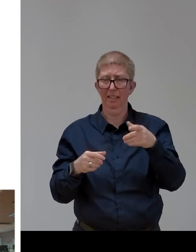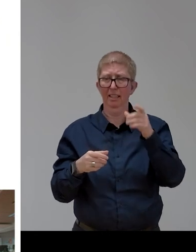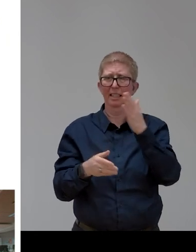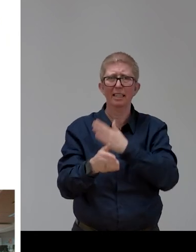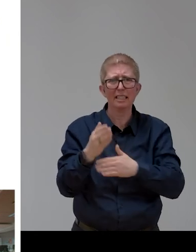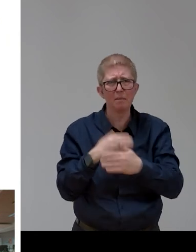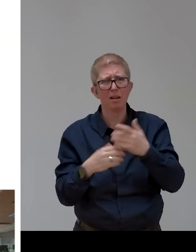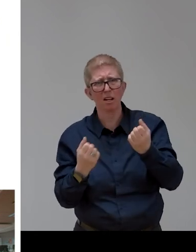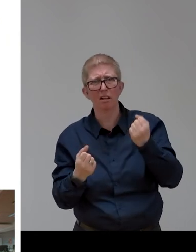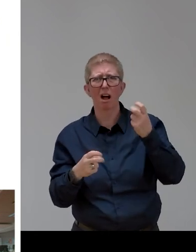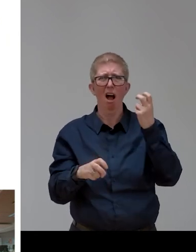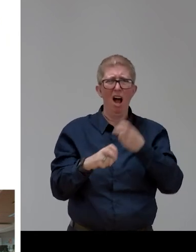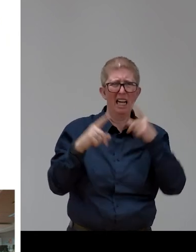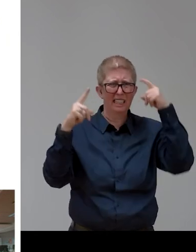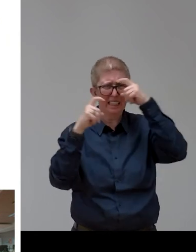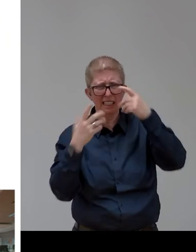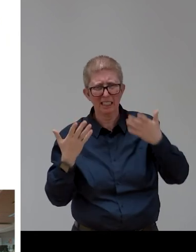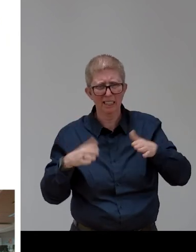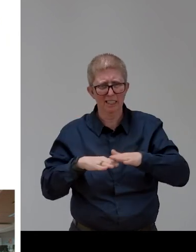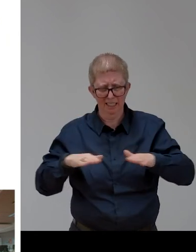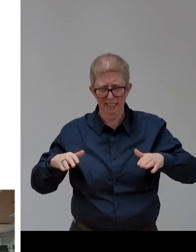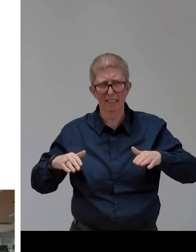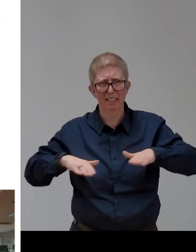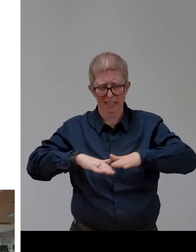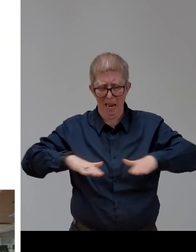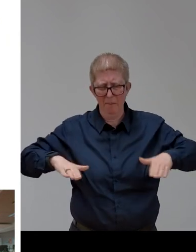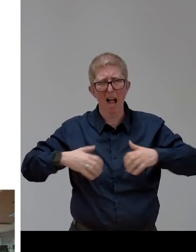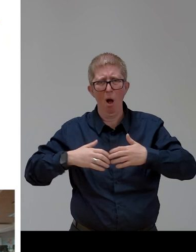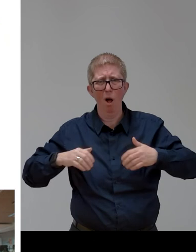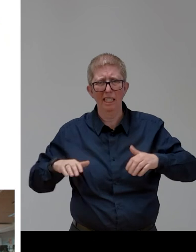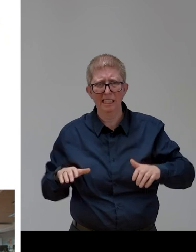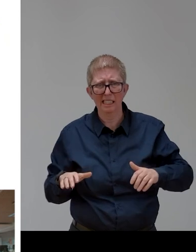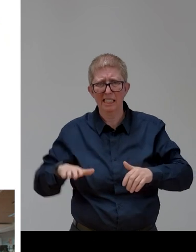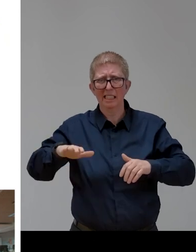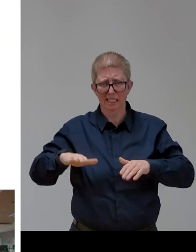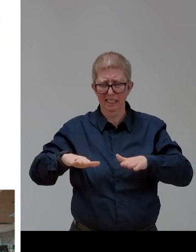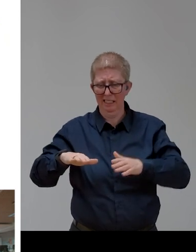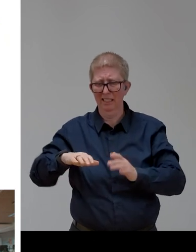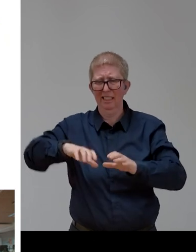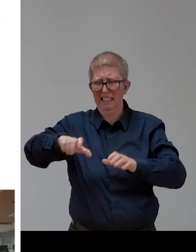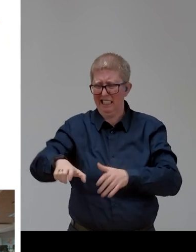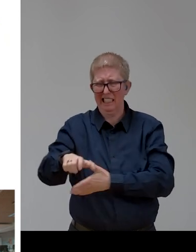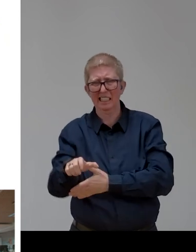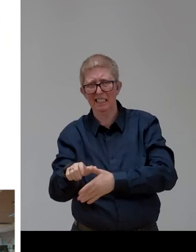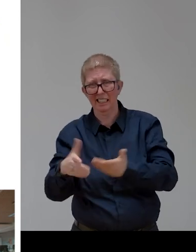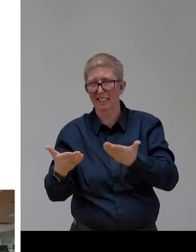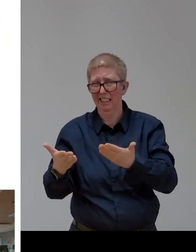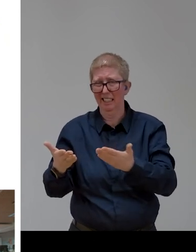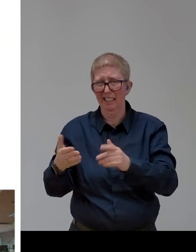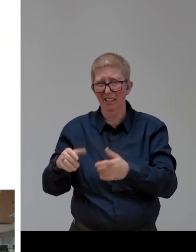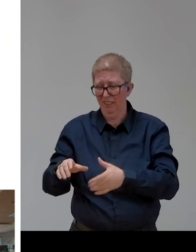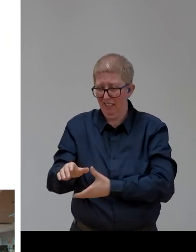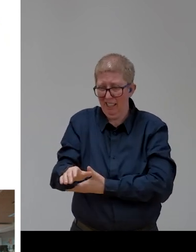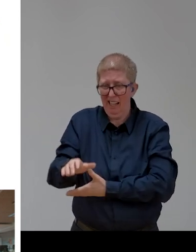extra surface to support the forearms. This helps them improve their posture and control their movements.